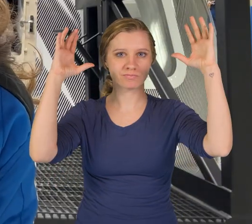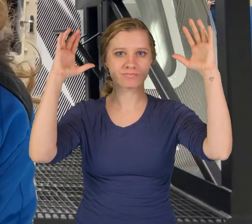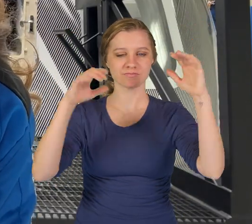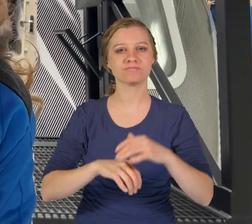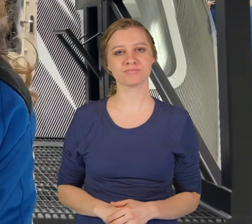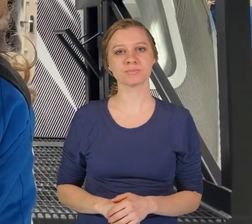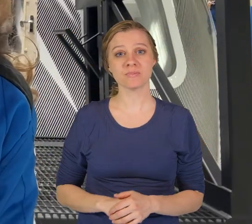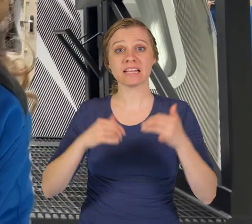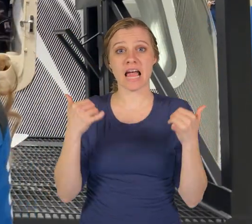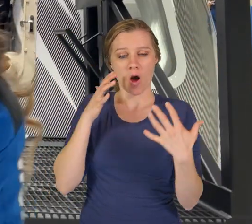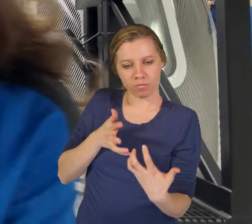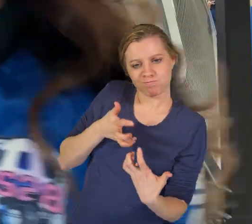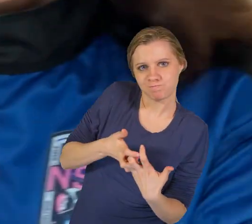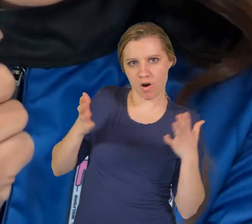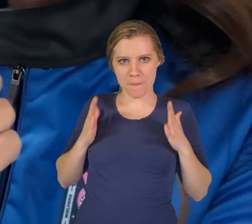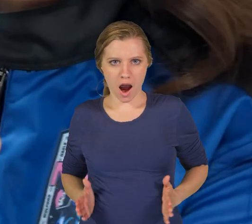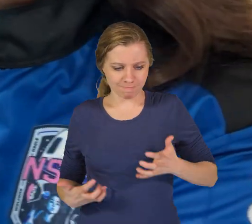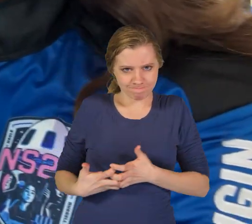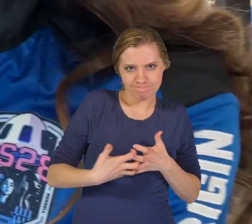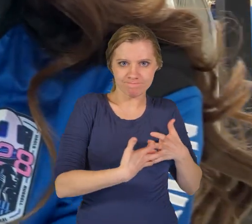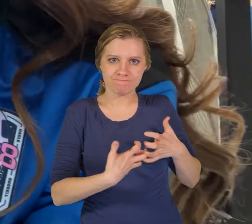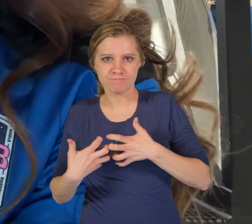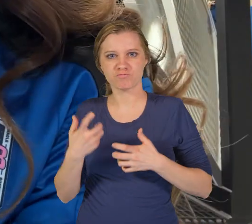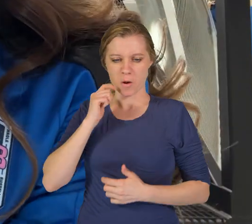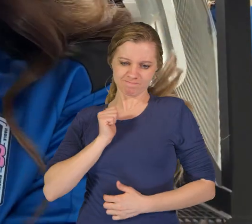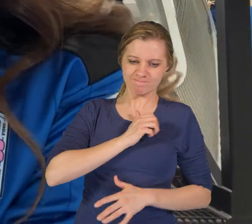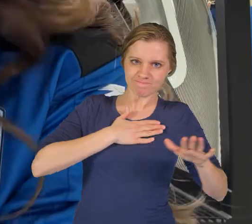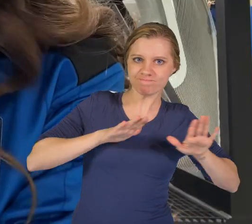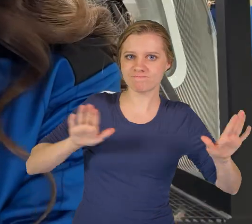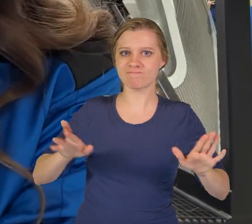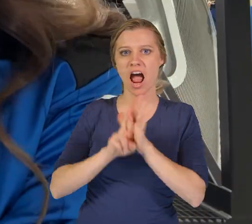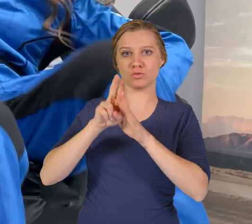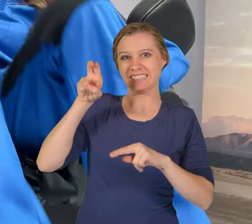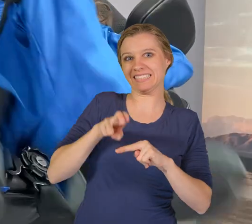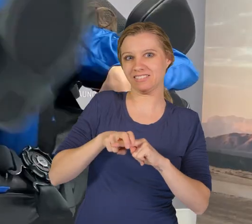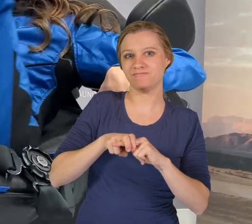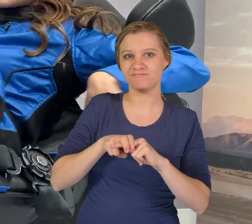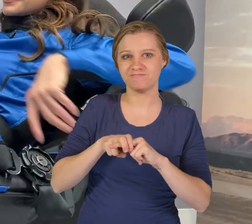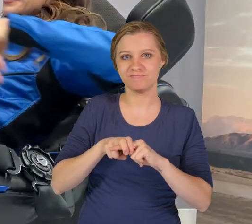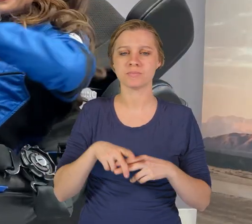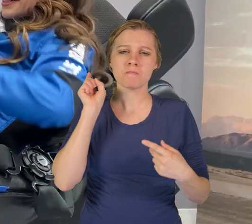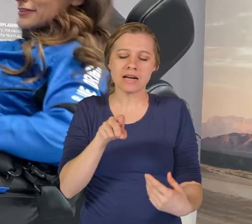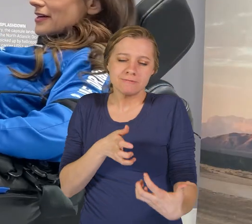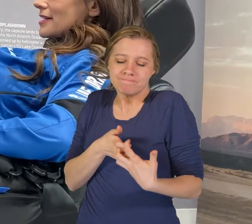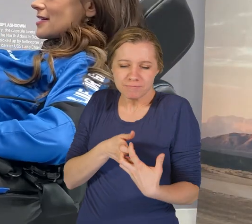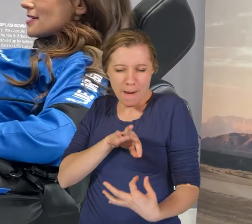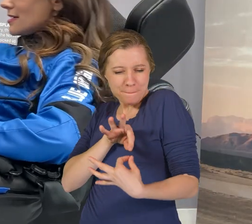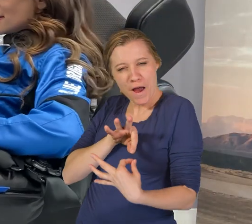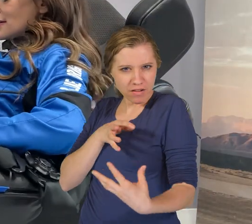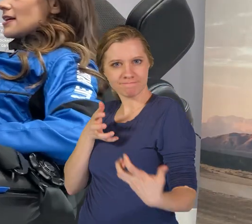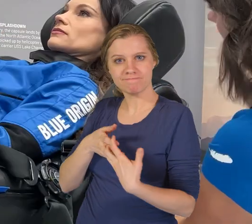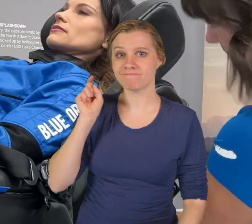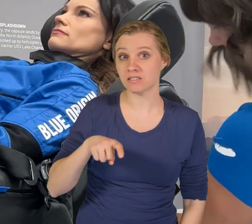be like when we're up in space. Right now, we are getting fitted, custom fitted for our own astronaut seats.